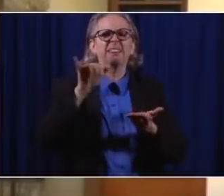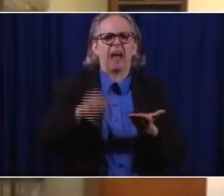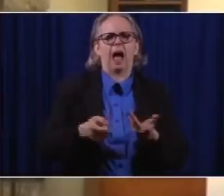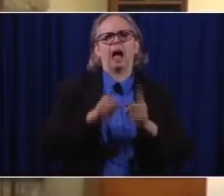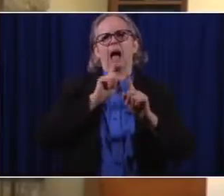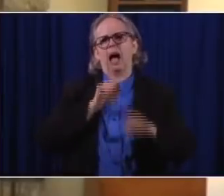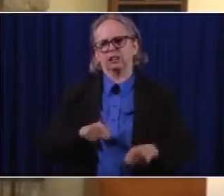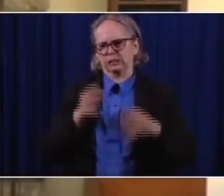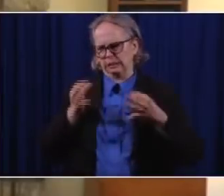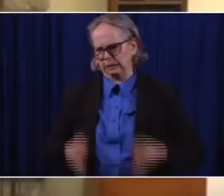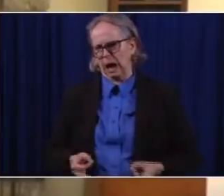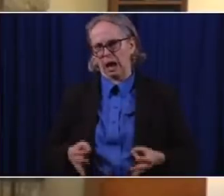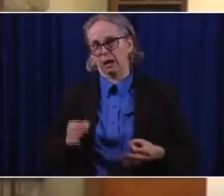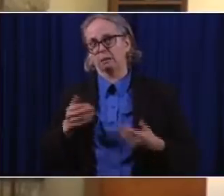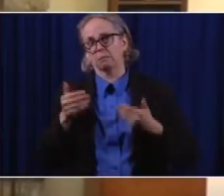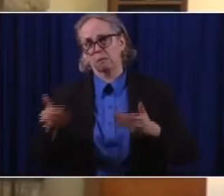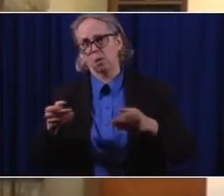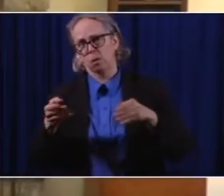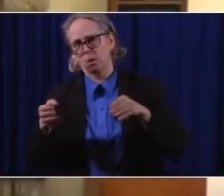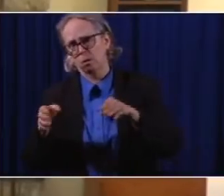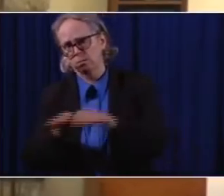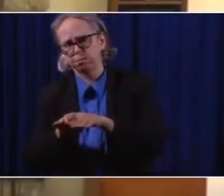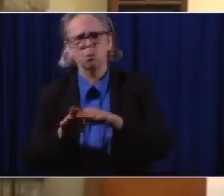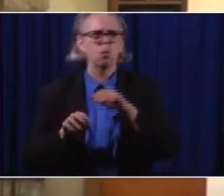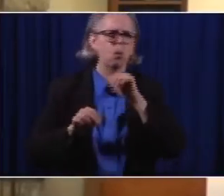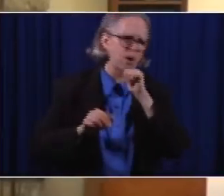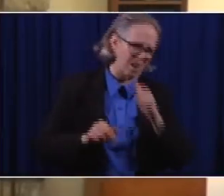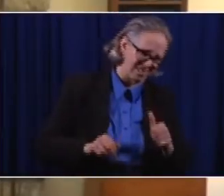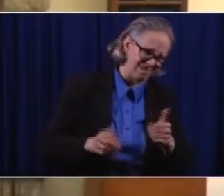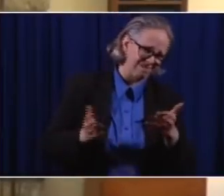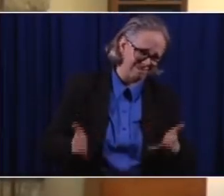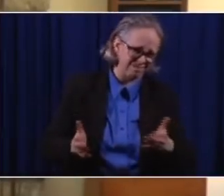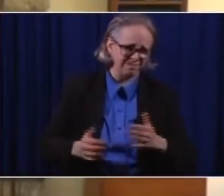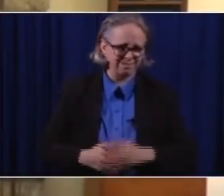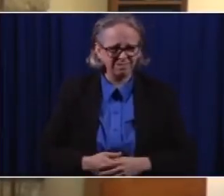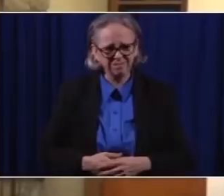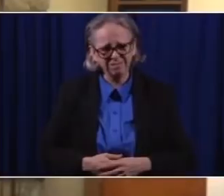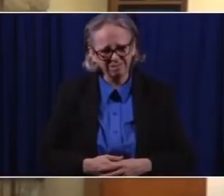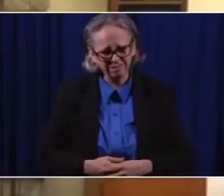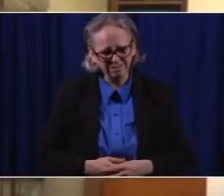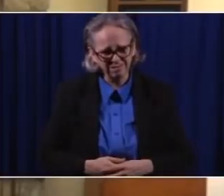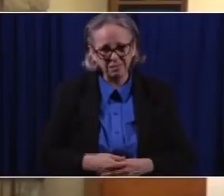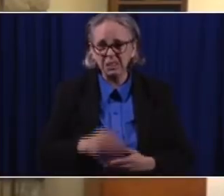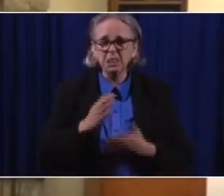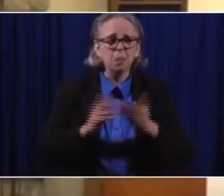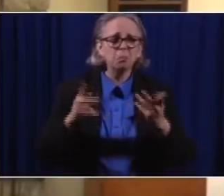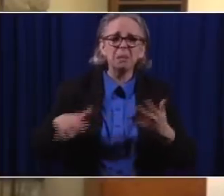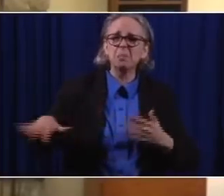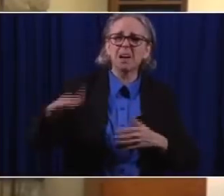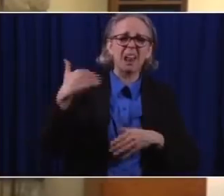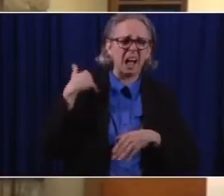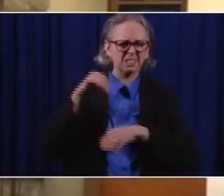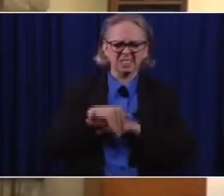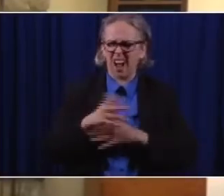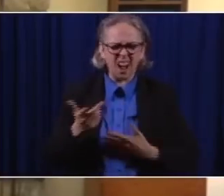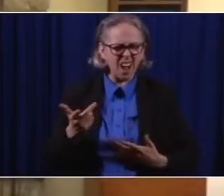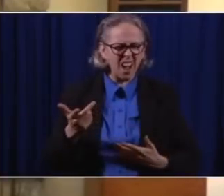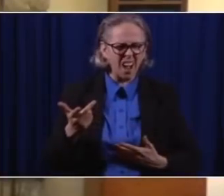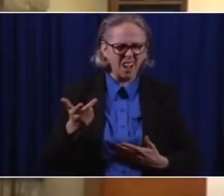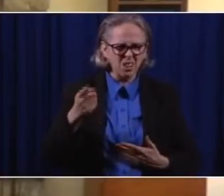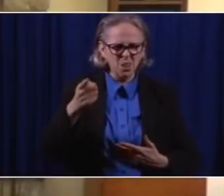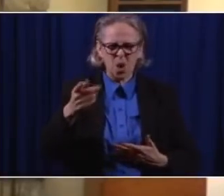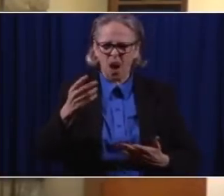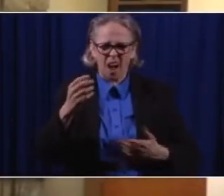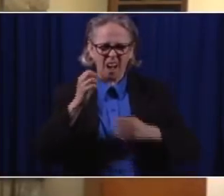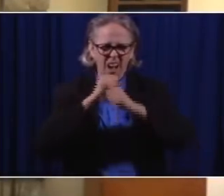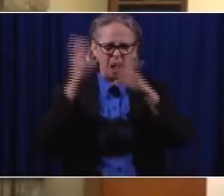For those who say, I don't like your decisions last night, or I don't like your idea about bars and restaurants, I understand. I fully